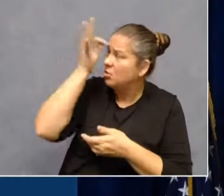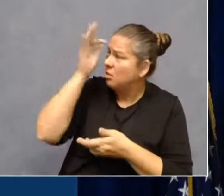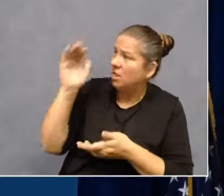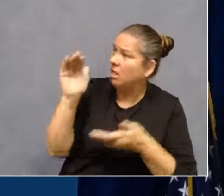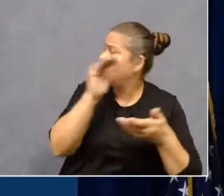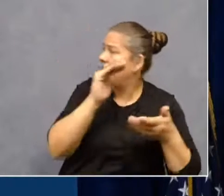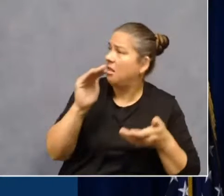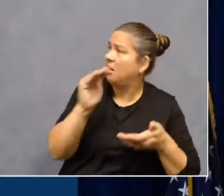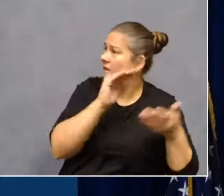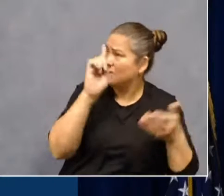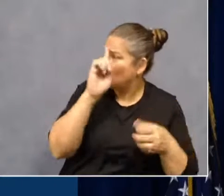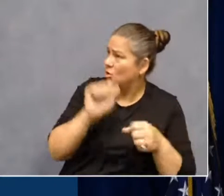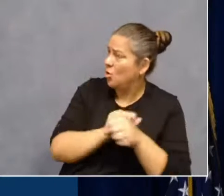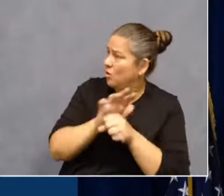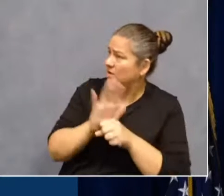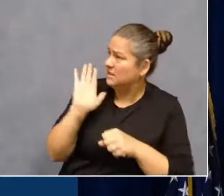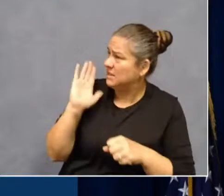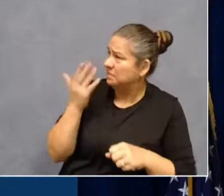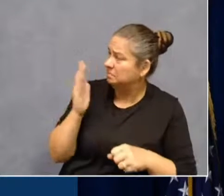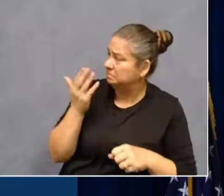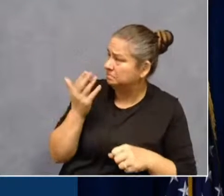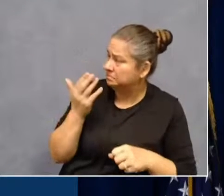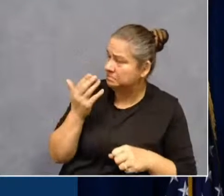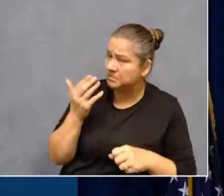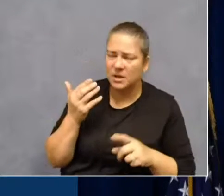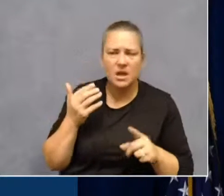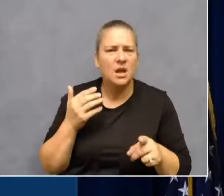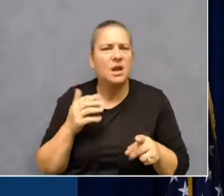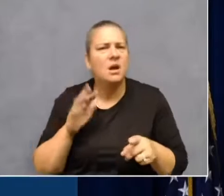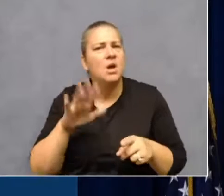COVID vaccines? Steve, do we still have you?